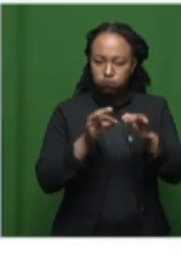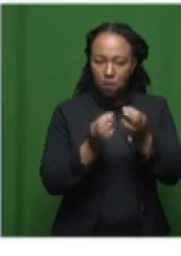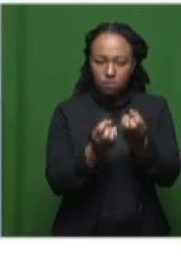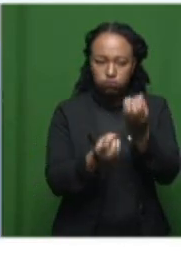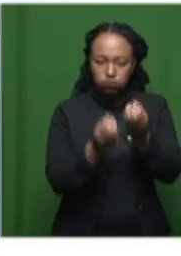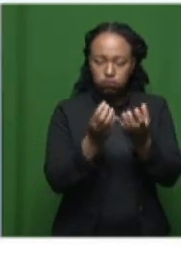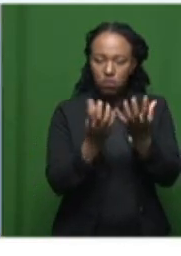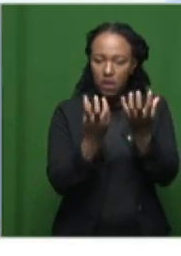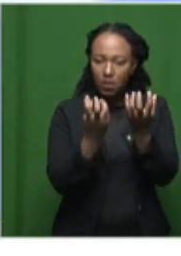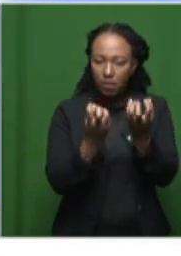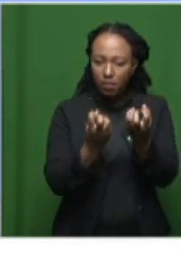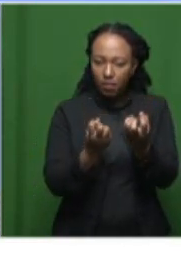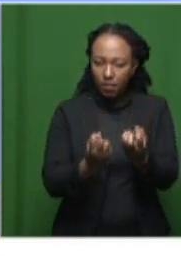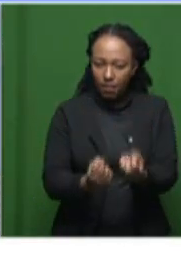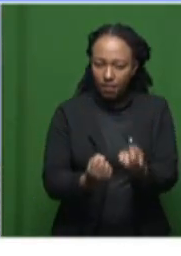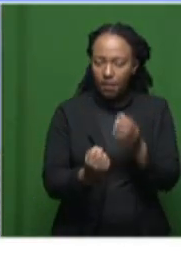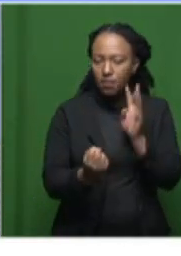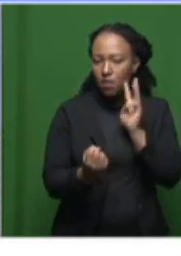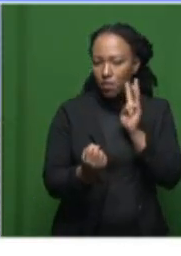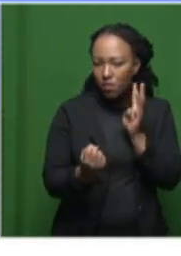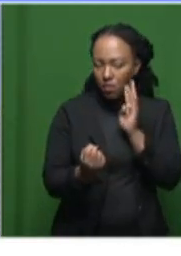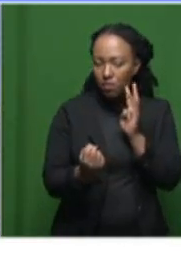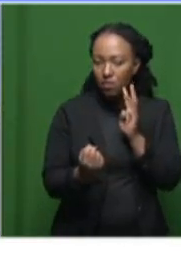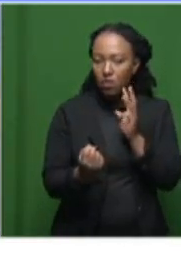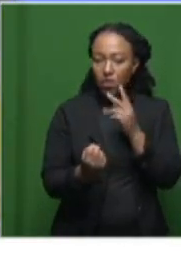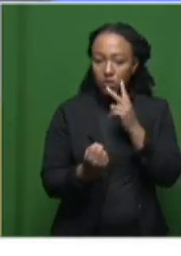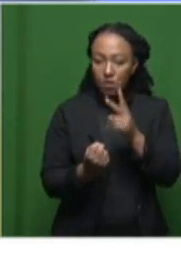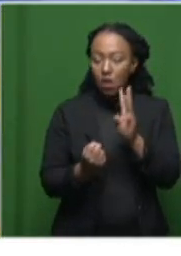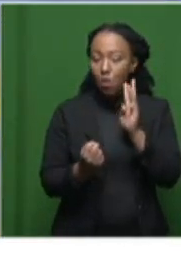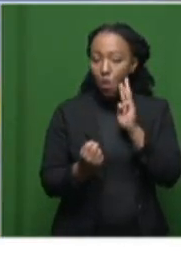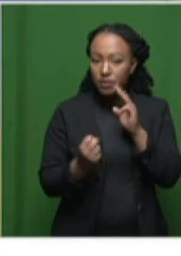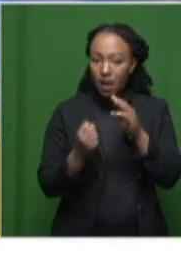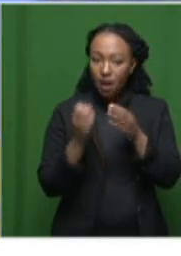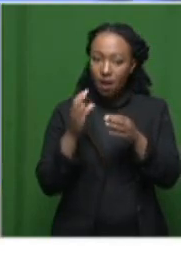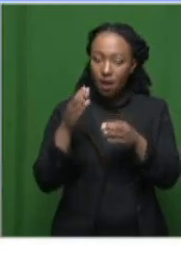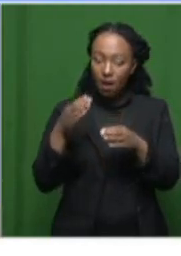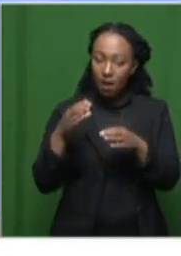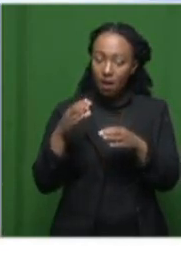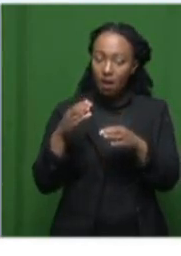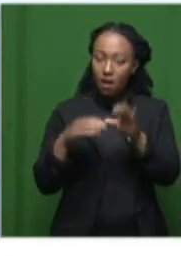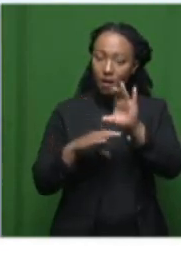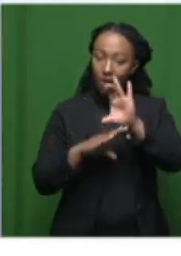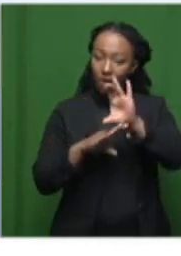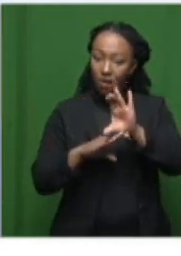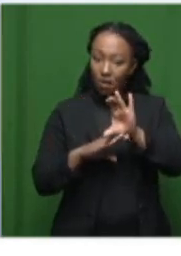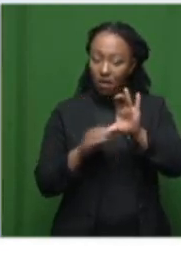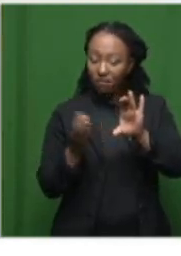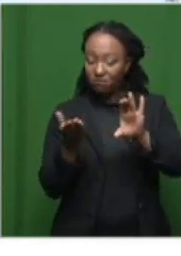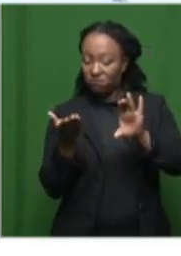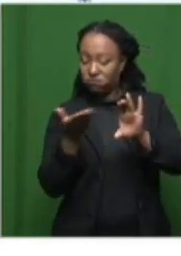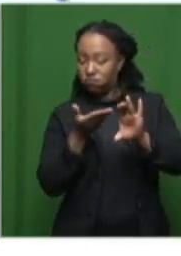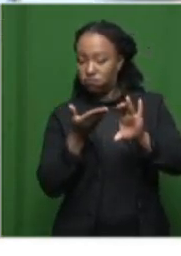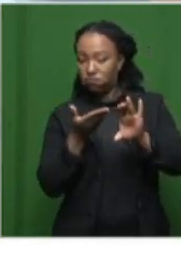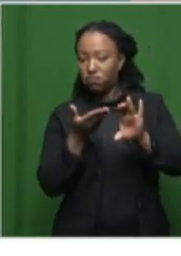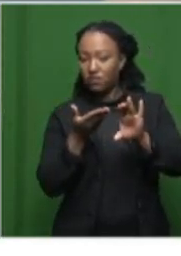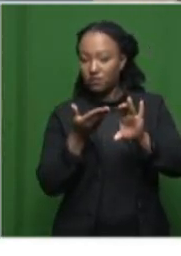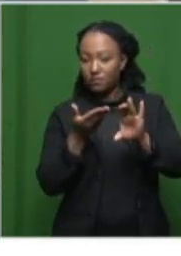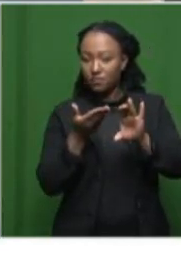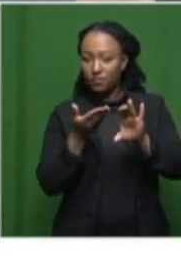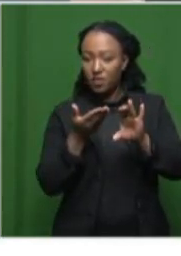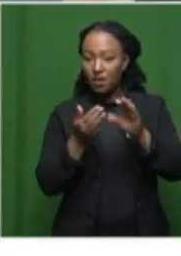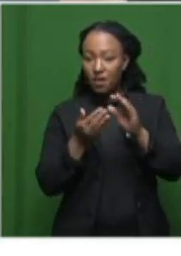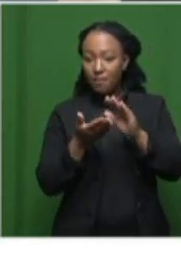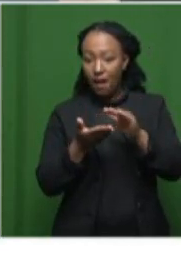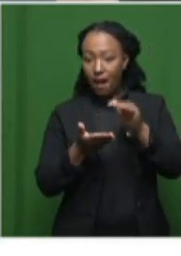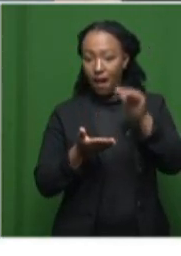water. You'll see that the water level when it's full and charged is relatively high.